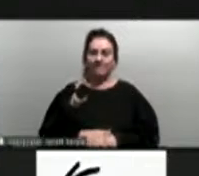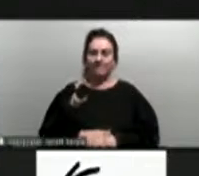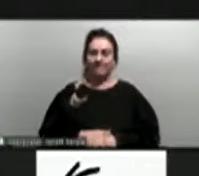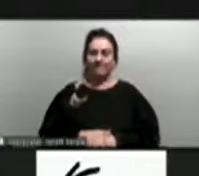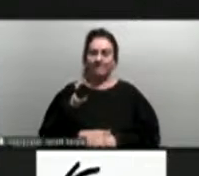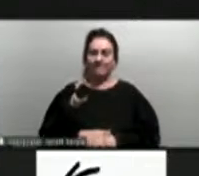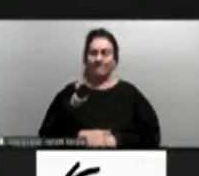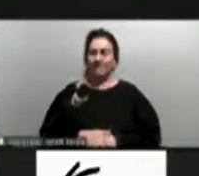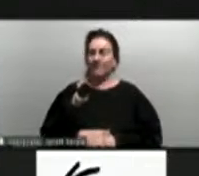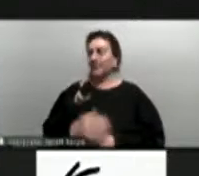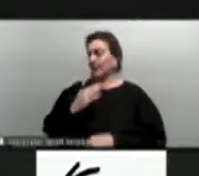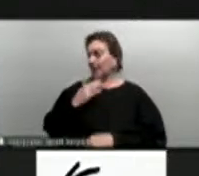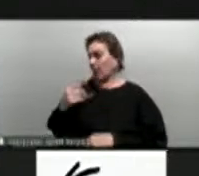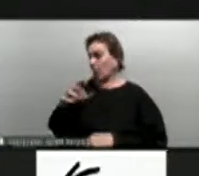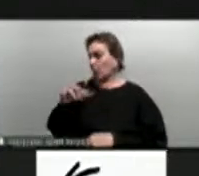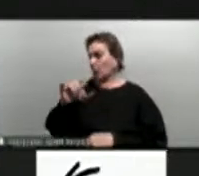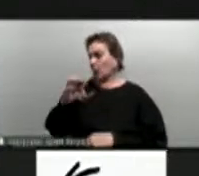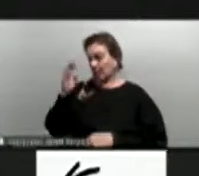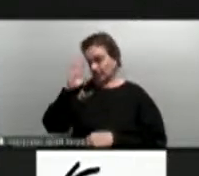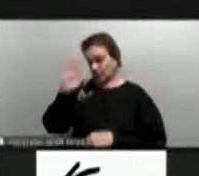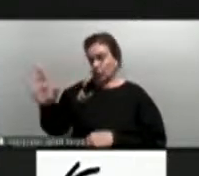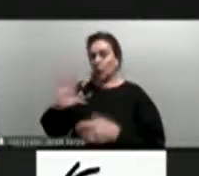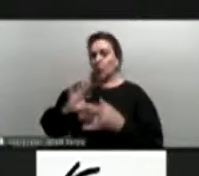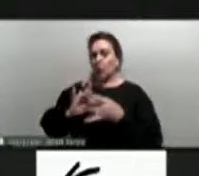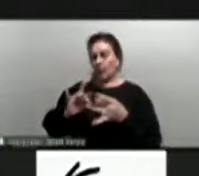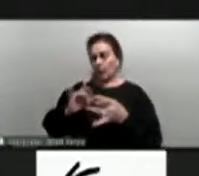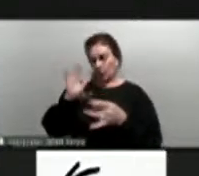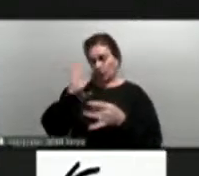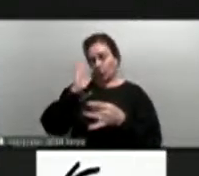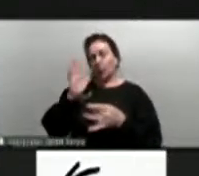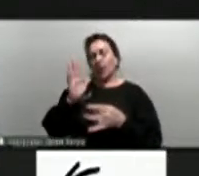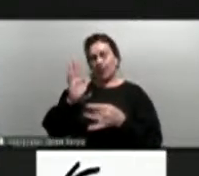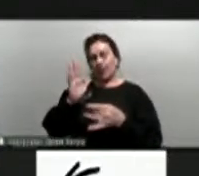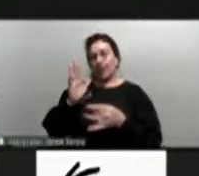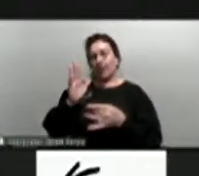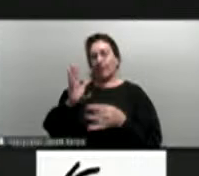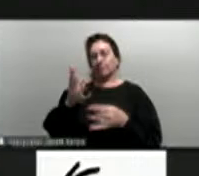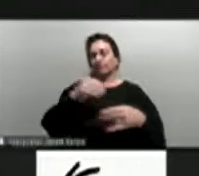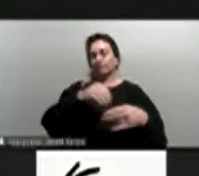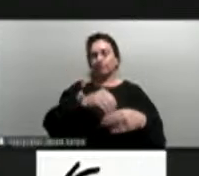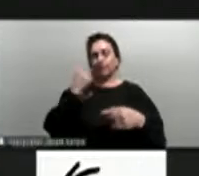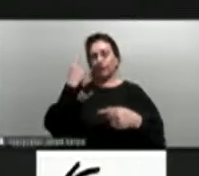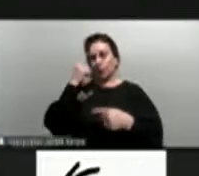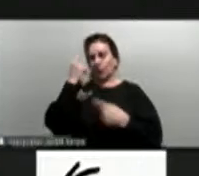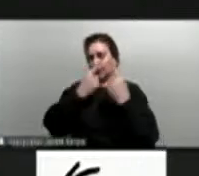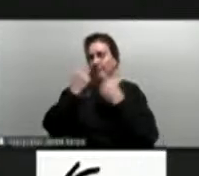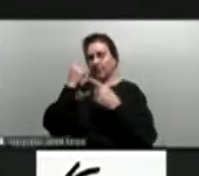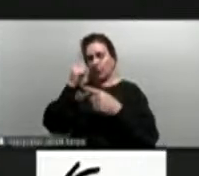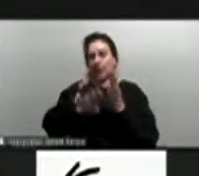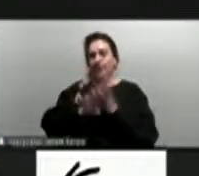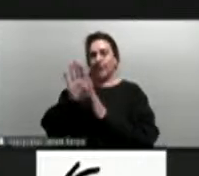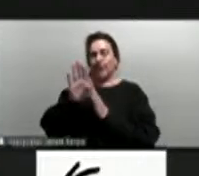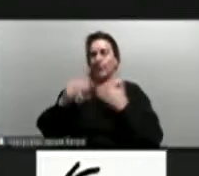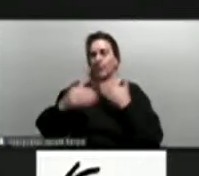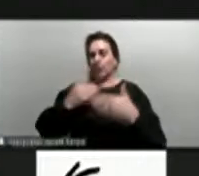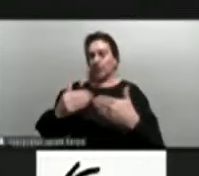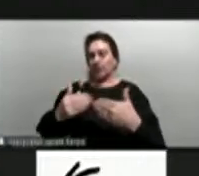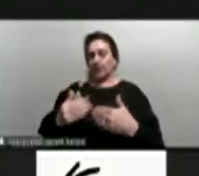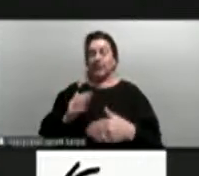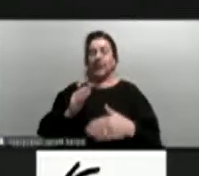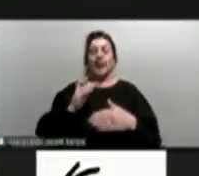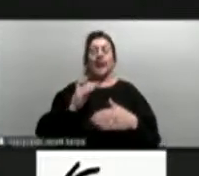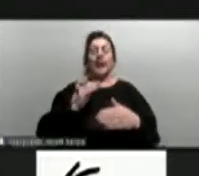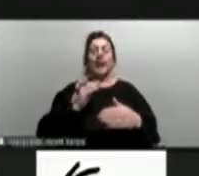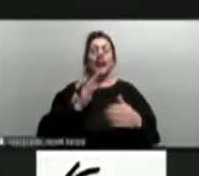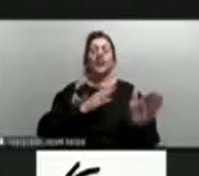Thank you, Grace, for your comments. They will be taken into consideration for next year's budget development process. The next